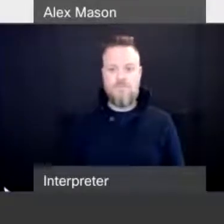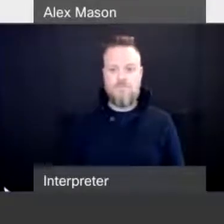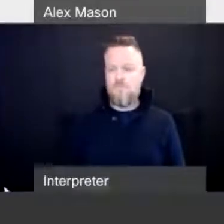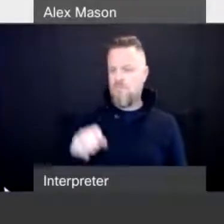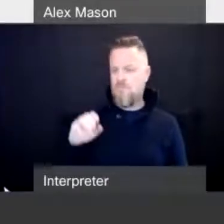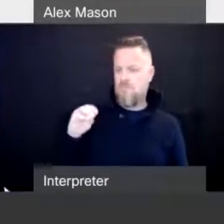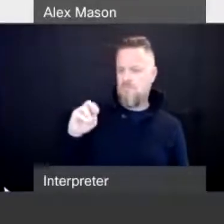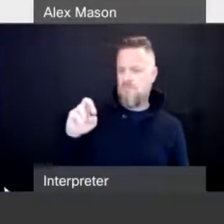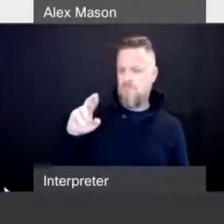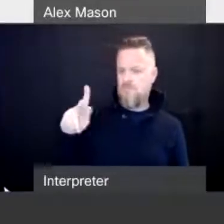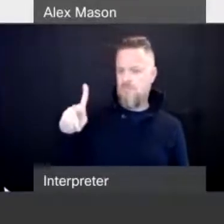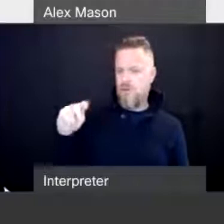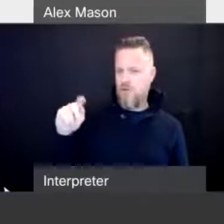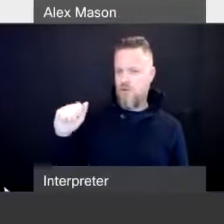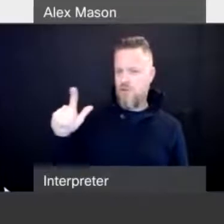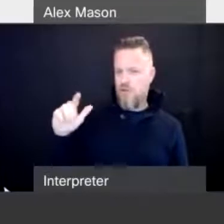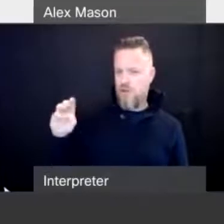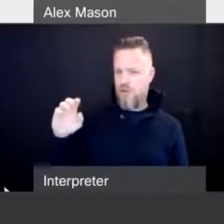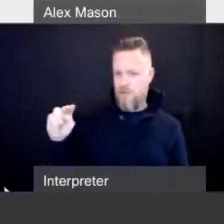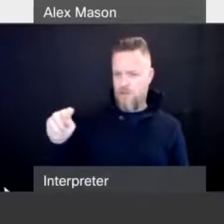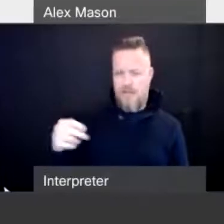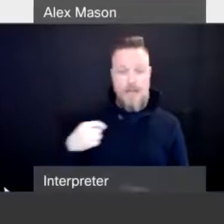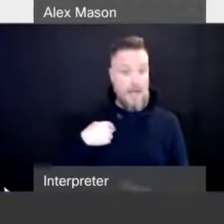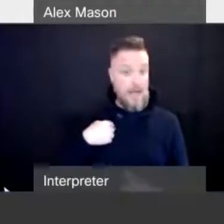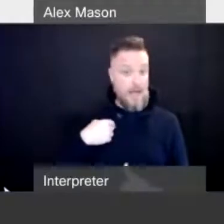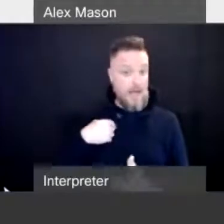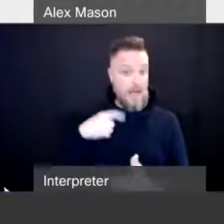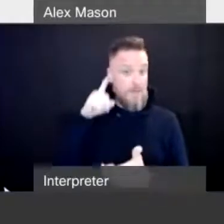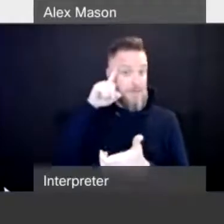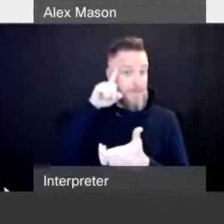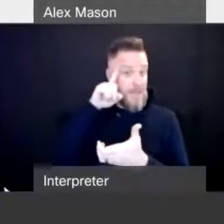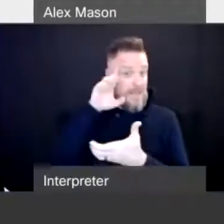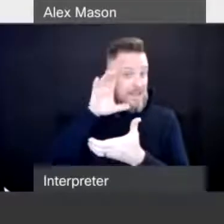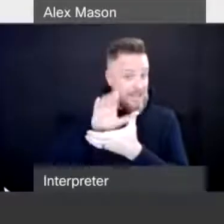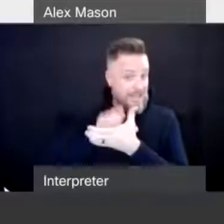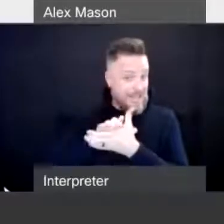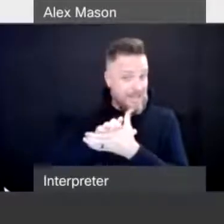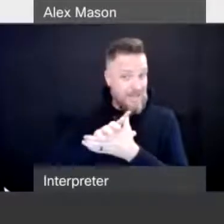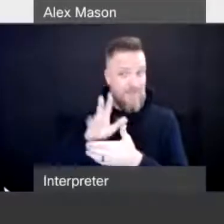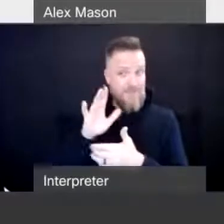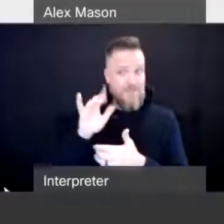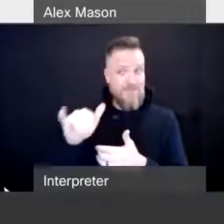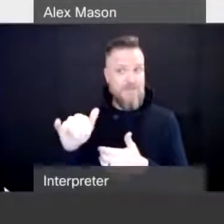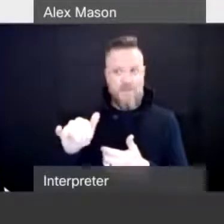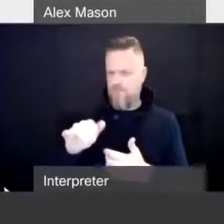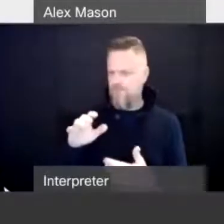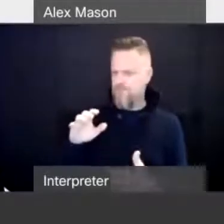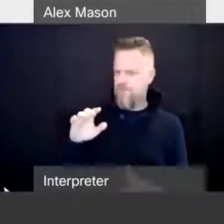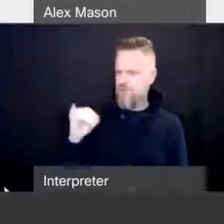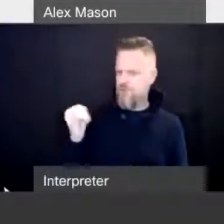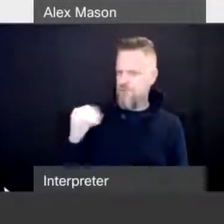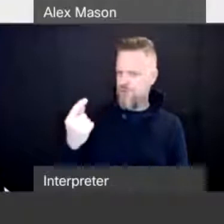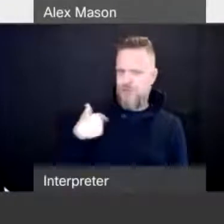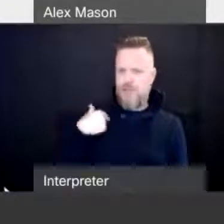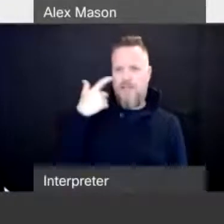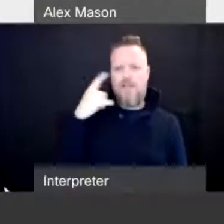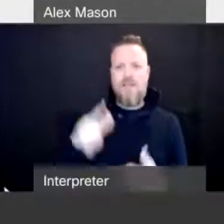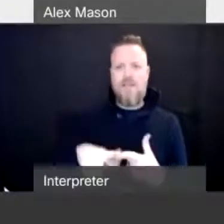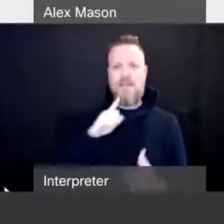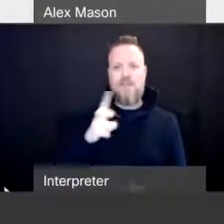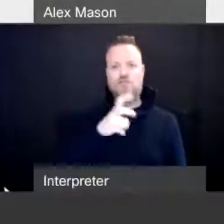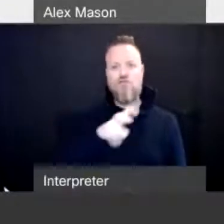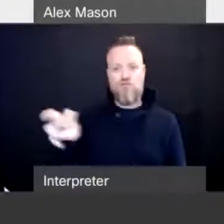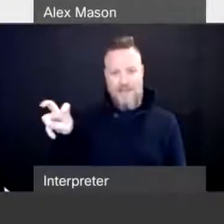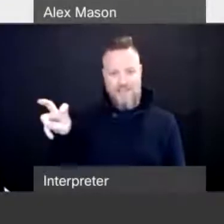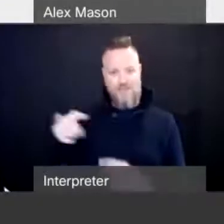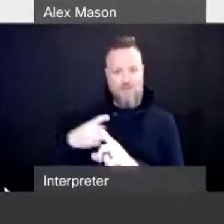Mark Tallman from KASB. I believe it is a demand, well, JG could tell you, it is a transfer from the